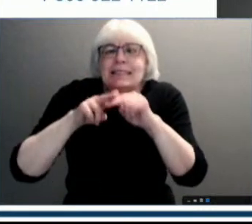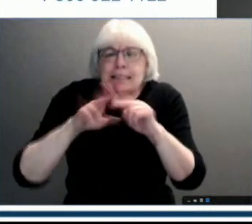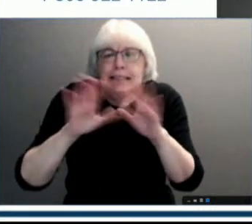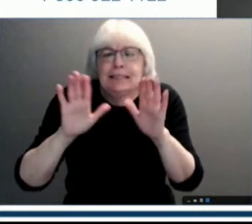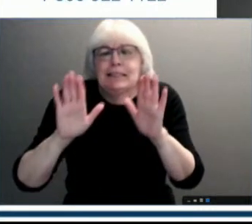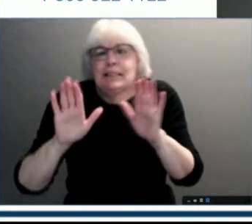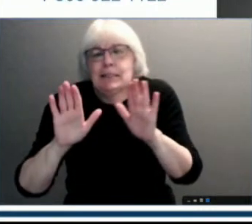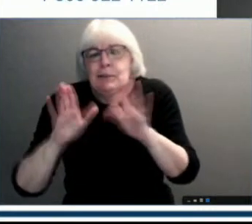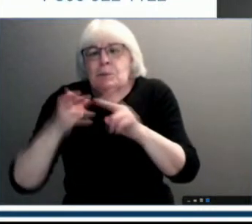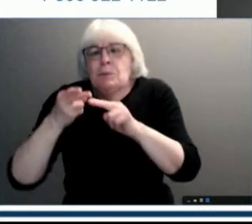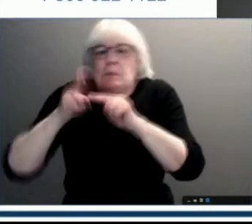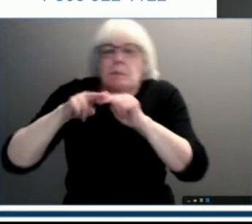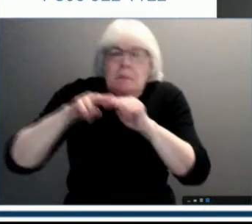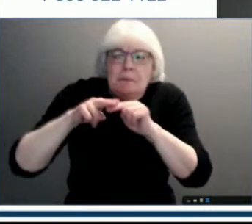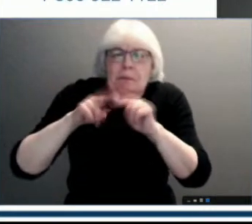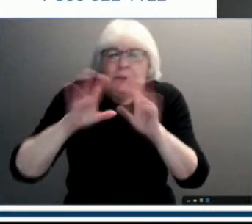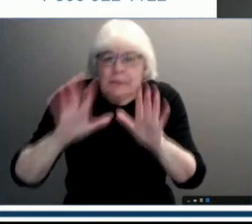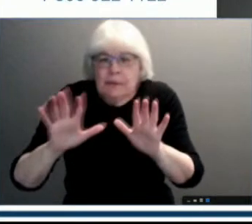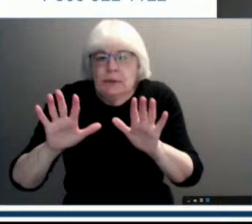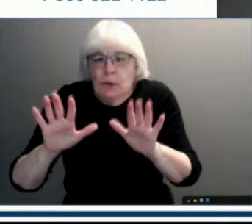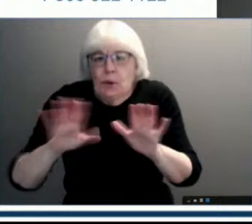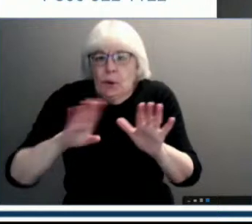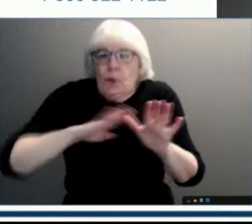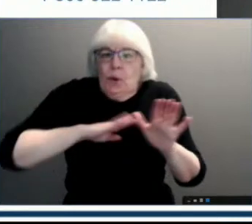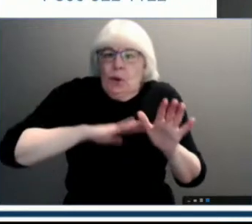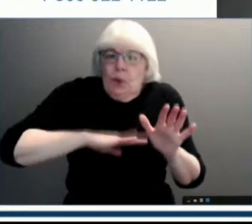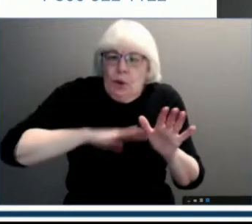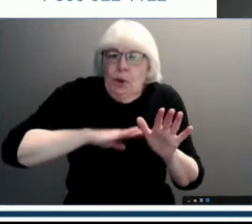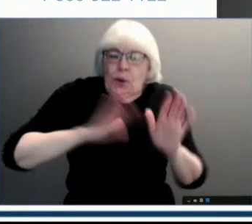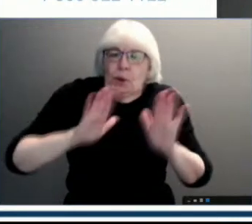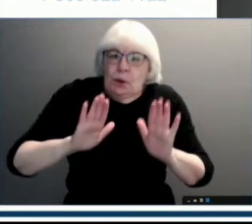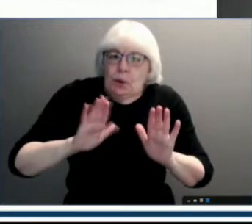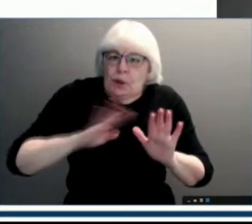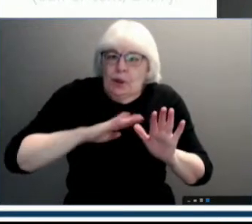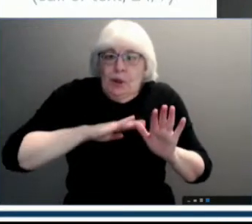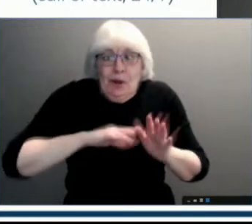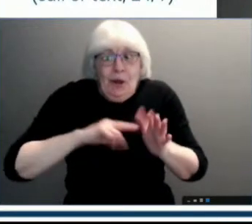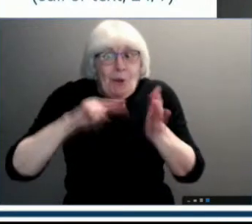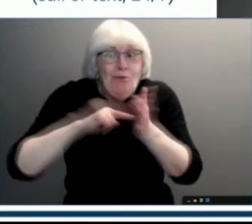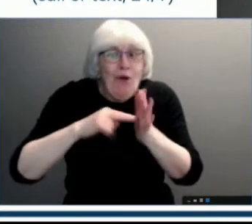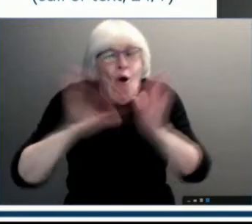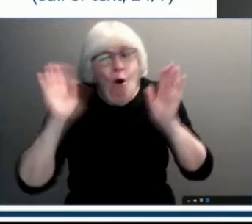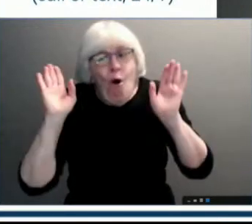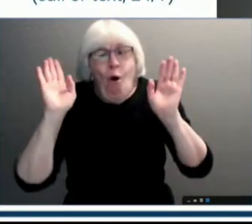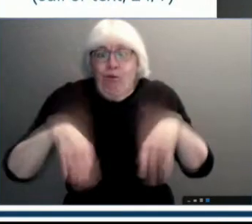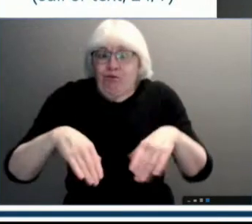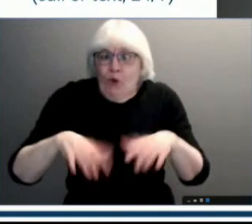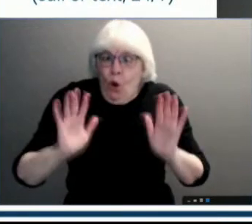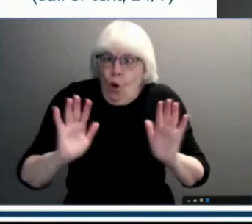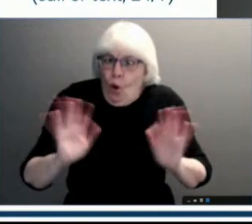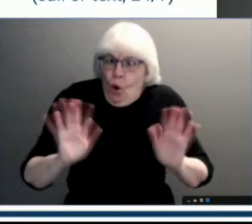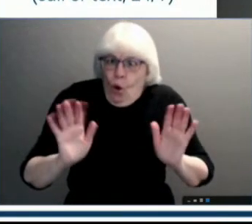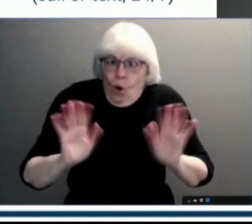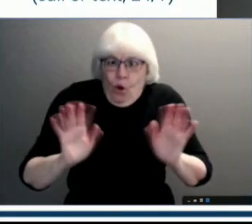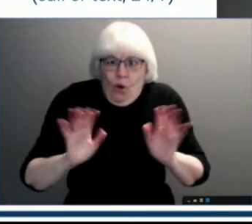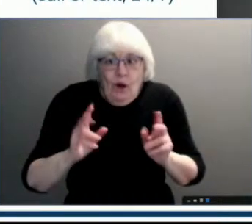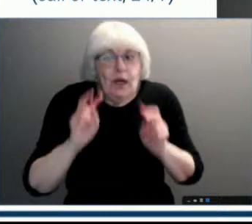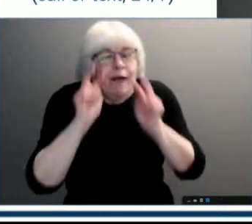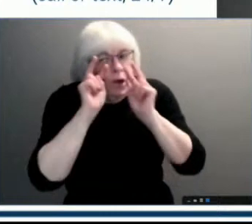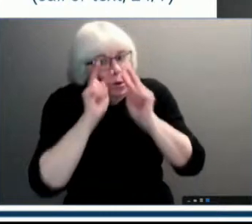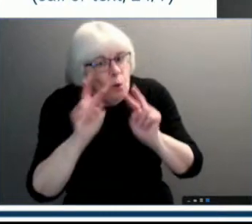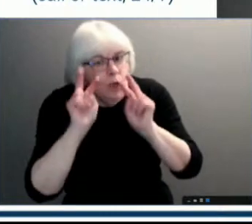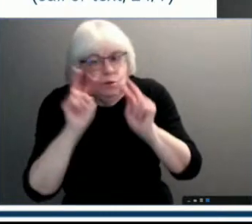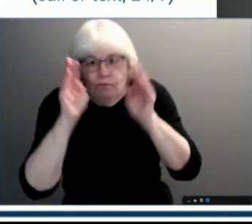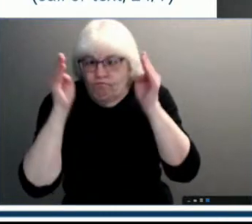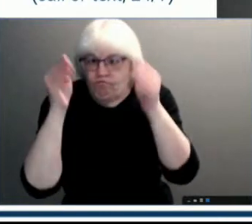gives us some comfort, but it's also not enough to relax at this point in time. We have to be aware that we still have a number of weeks